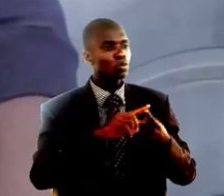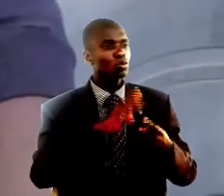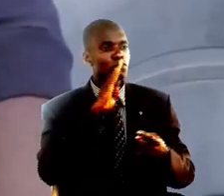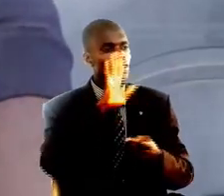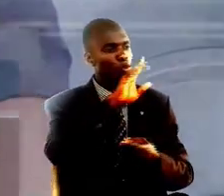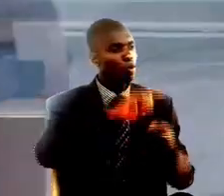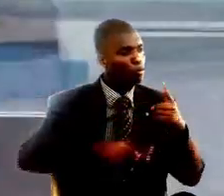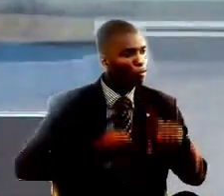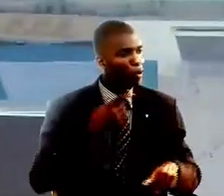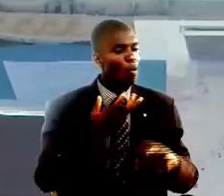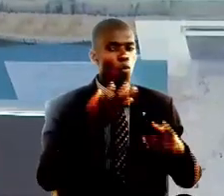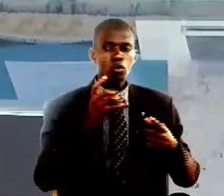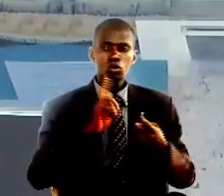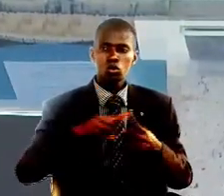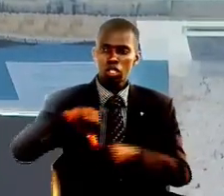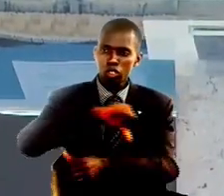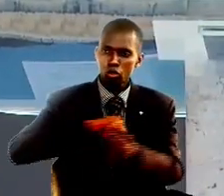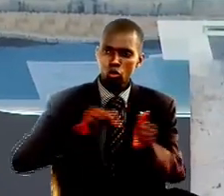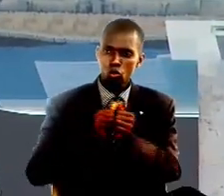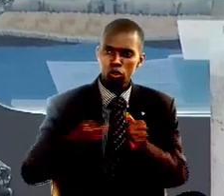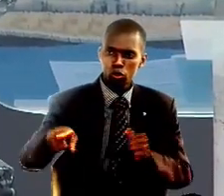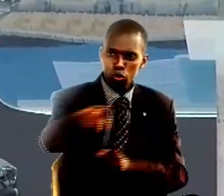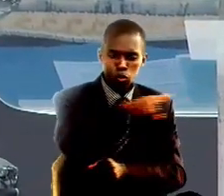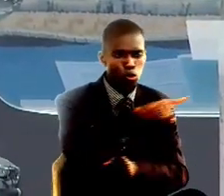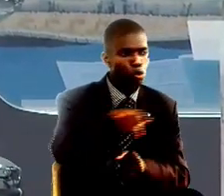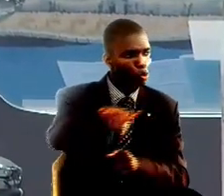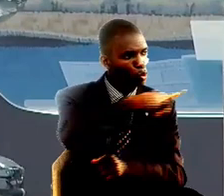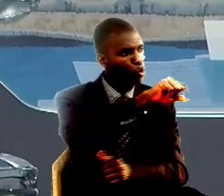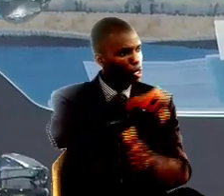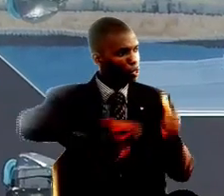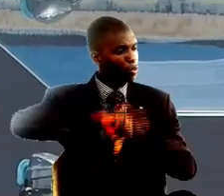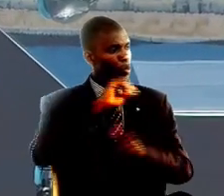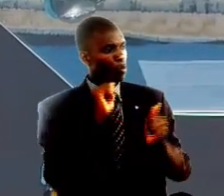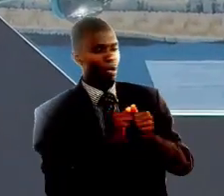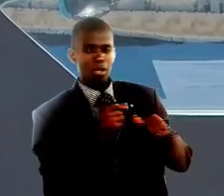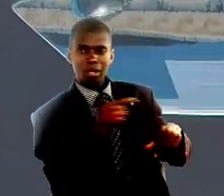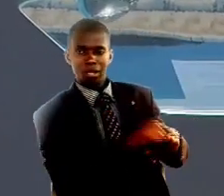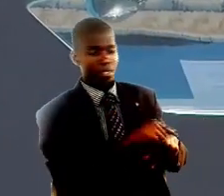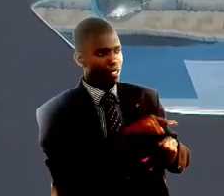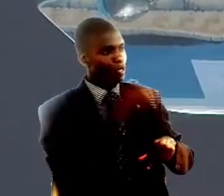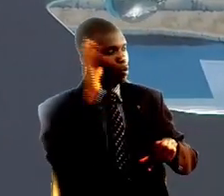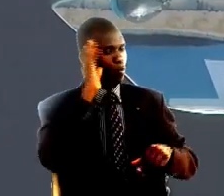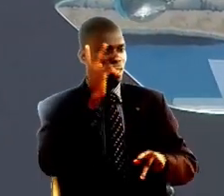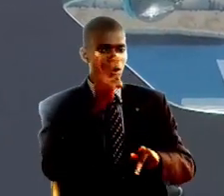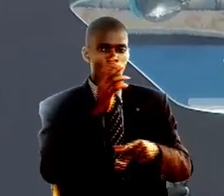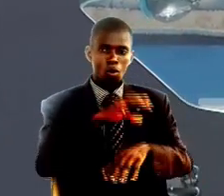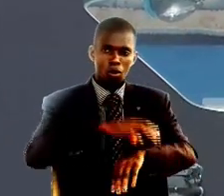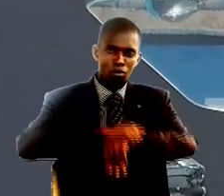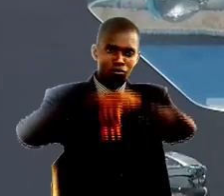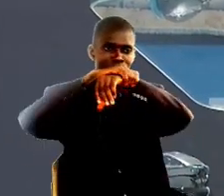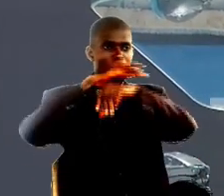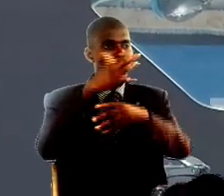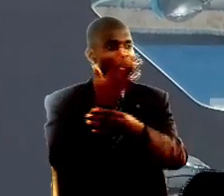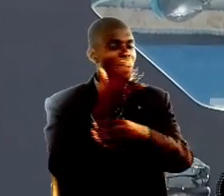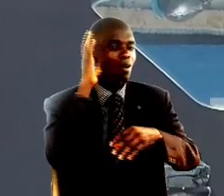you to associate with him. Then he will hold your hand and take you